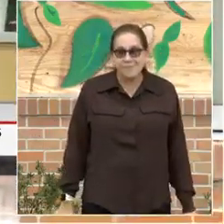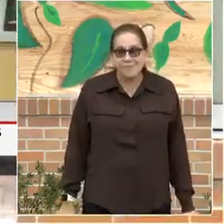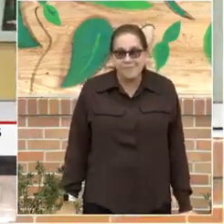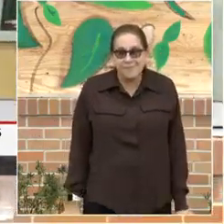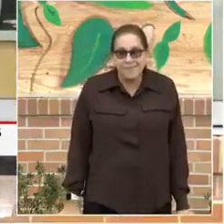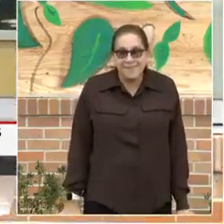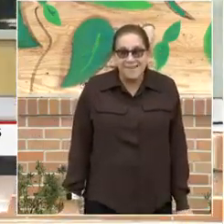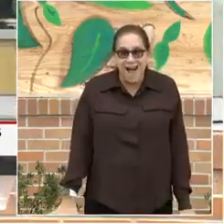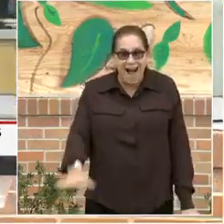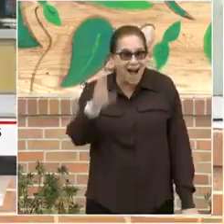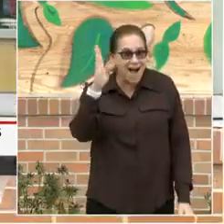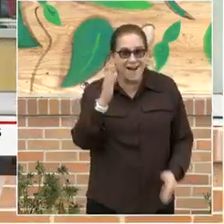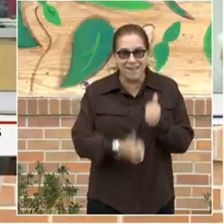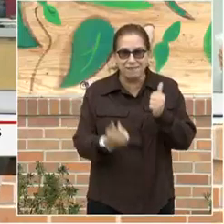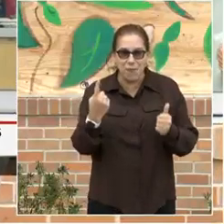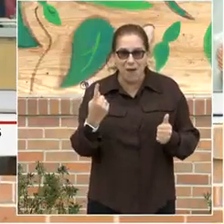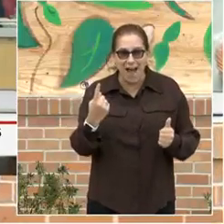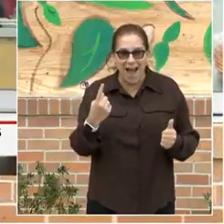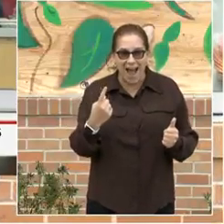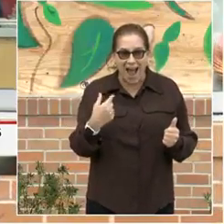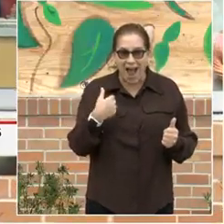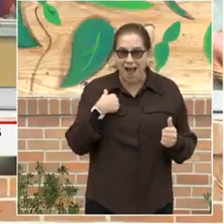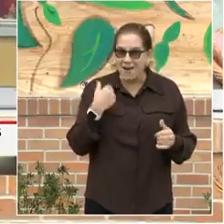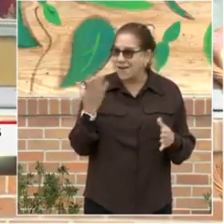Hello, everyone. We made it.